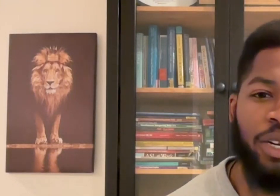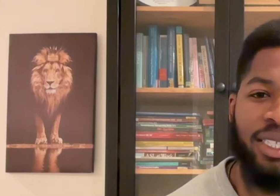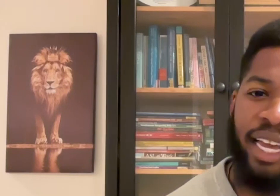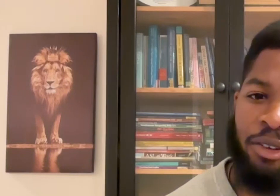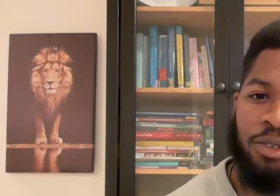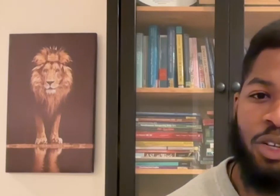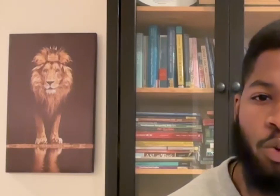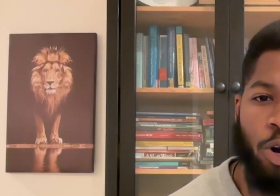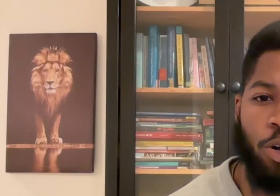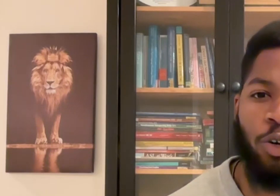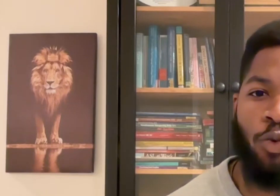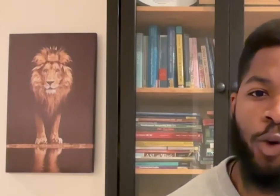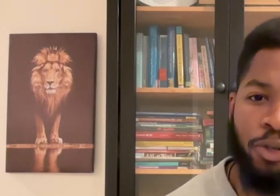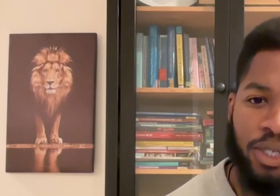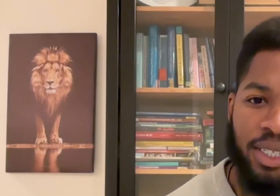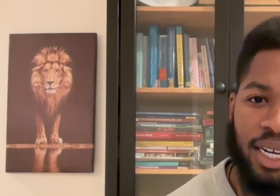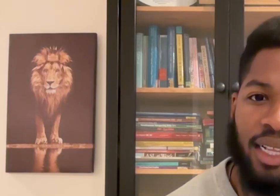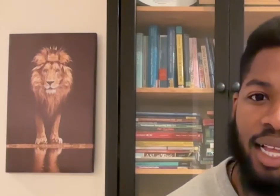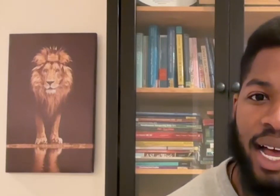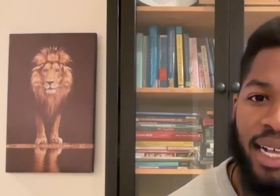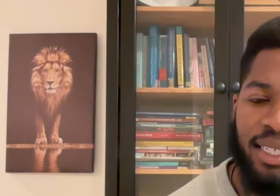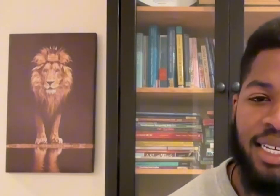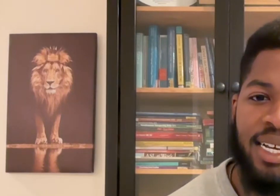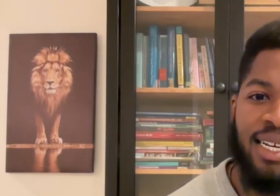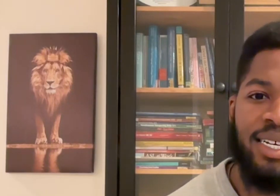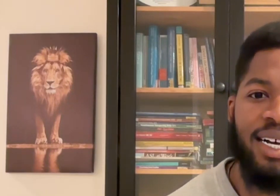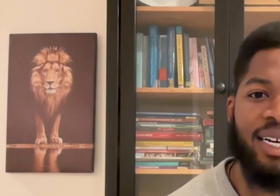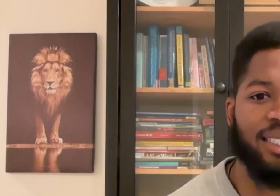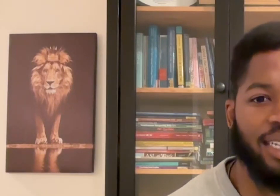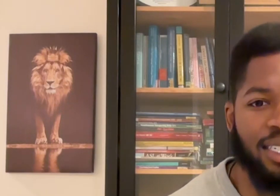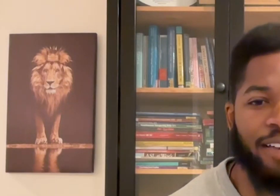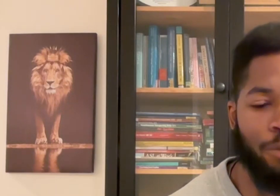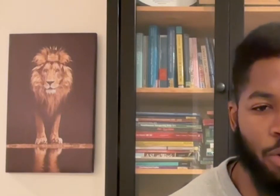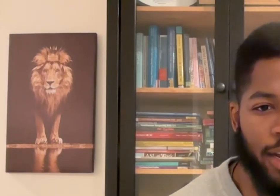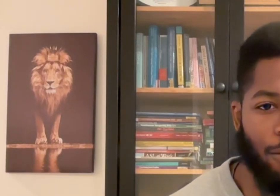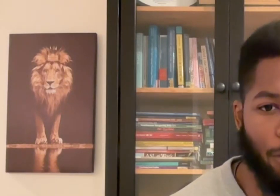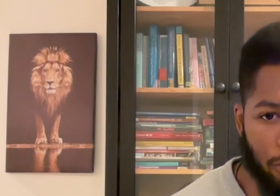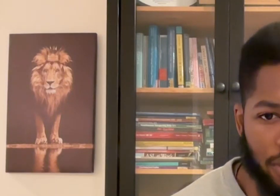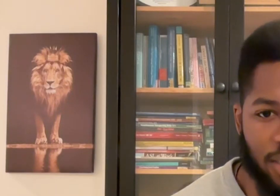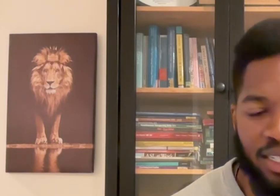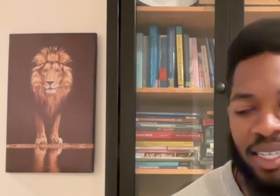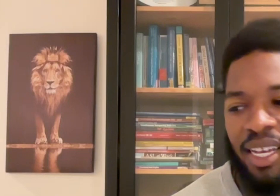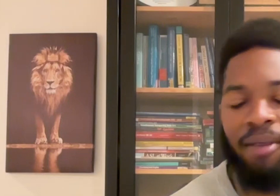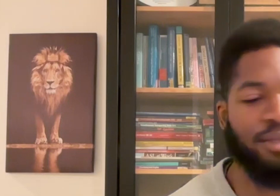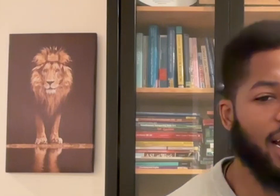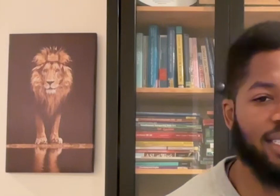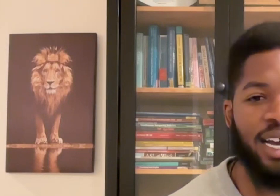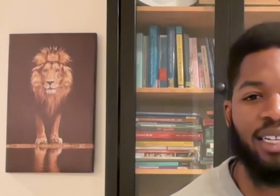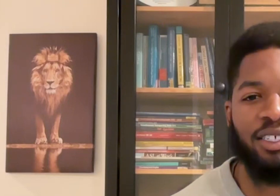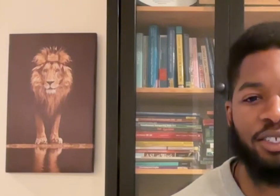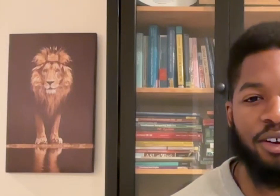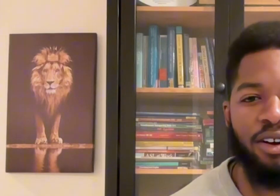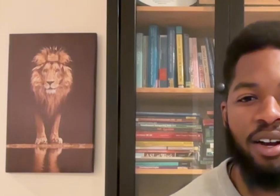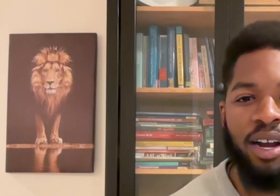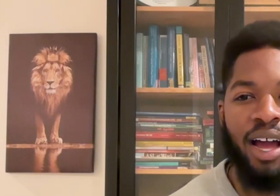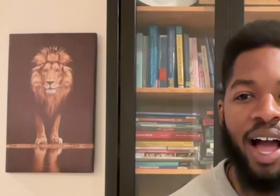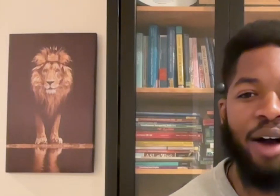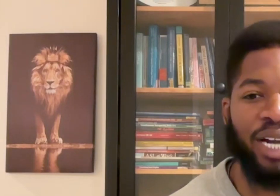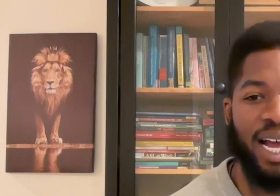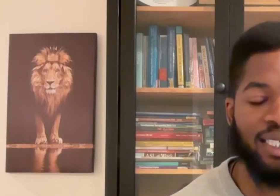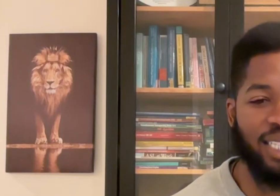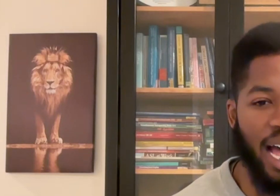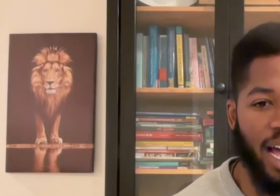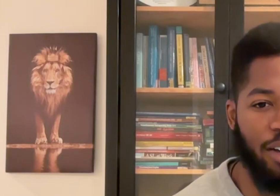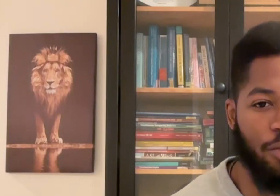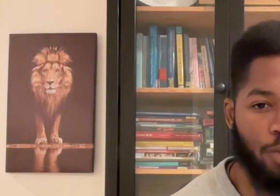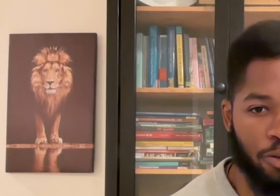I noticed they use the word roast a lot. Sunday morning roast. I'm not exactly sure how